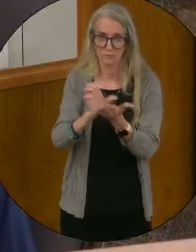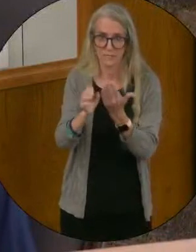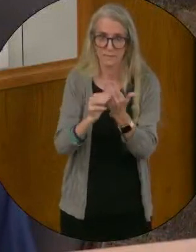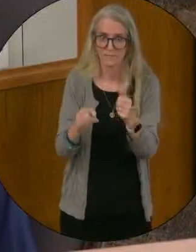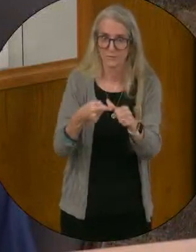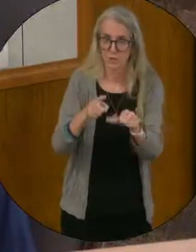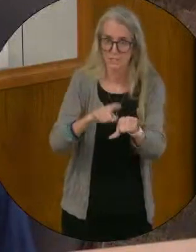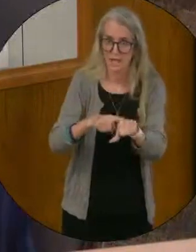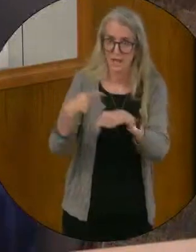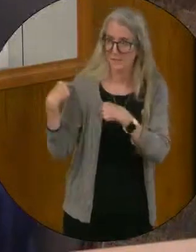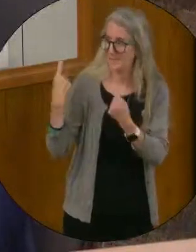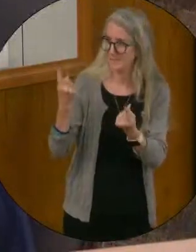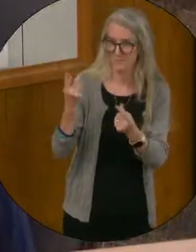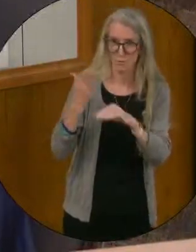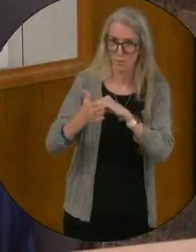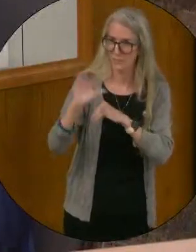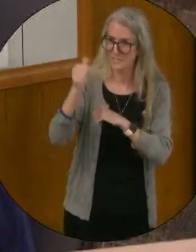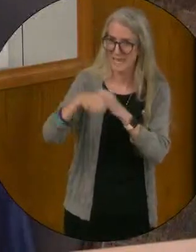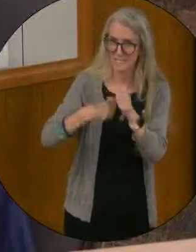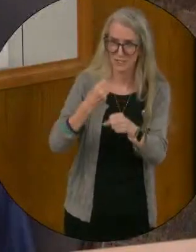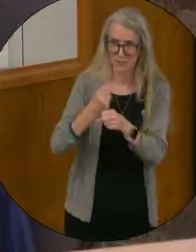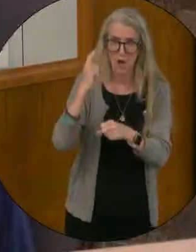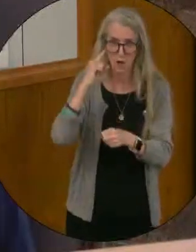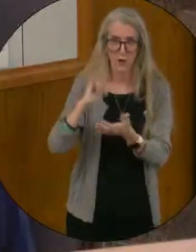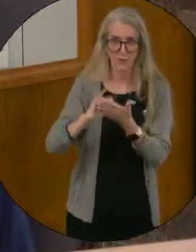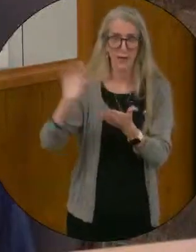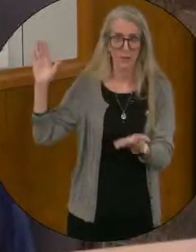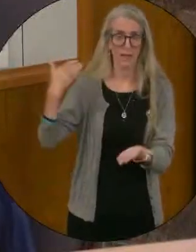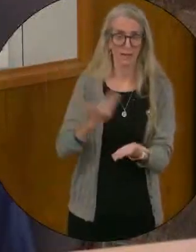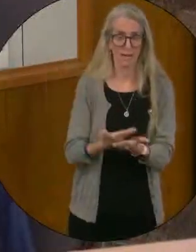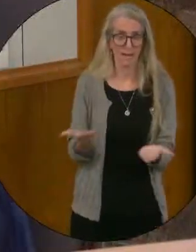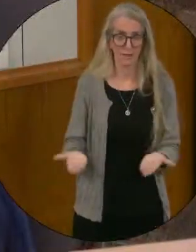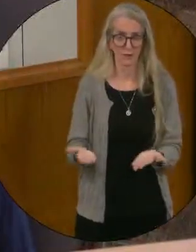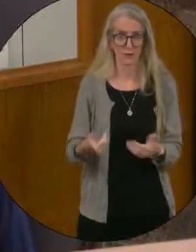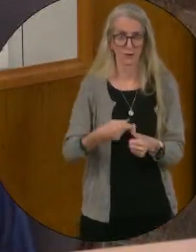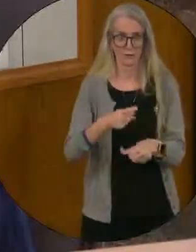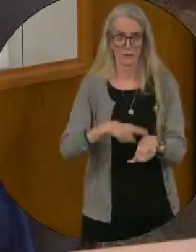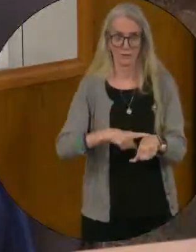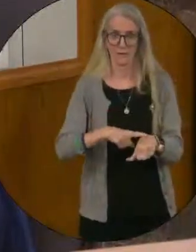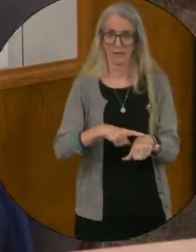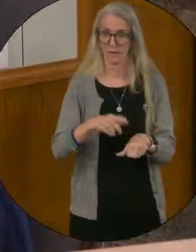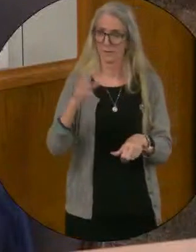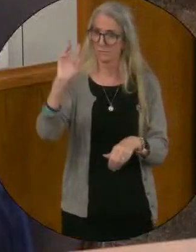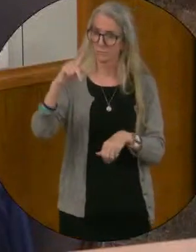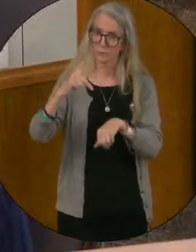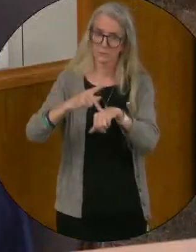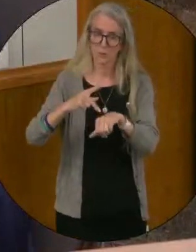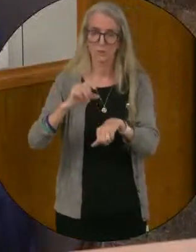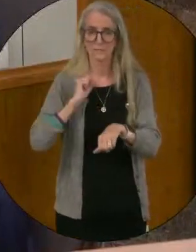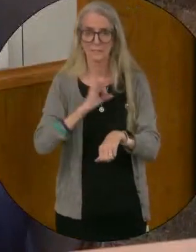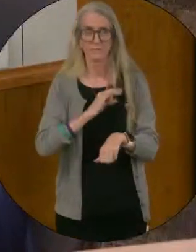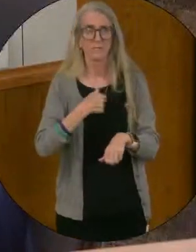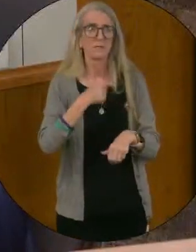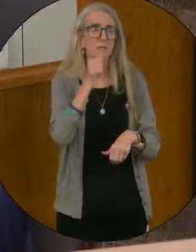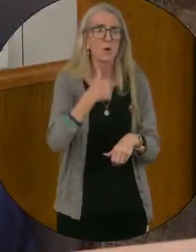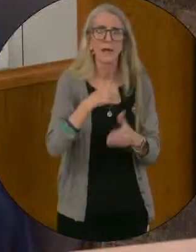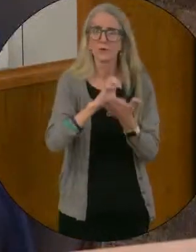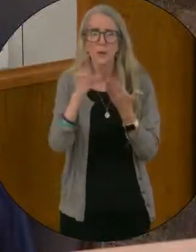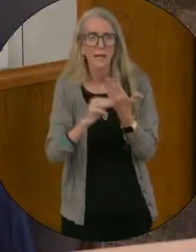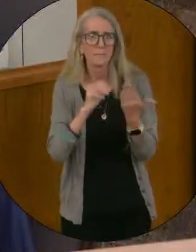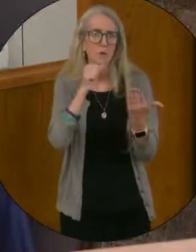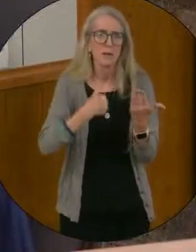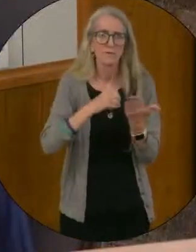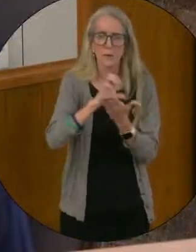first time in over 10 years. I heard that when I got here, that our principals, our staff saying we don't have a curriculum.